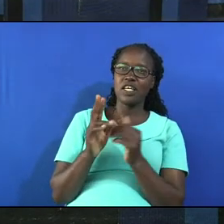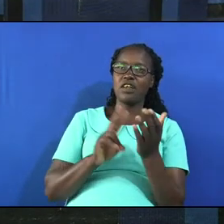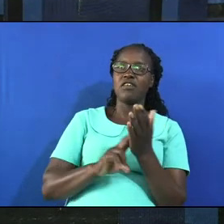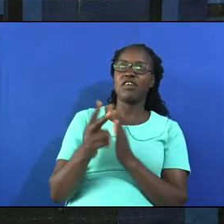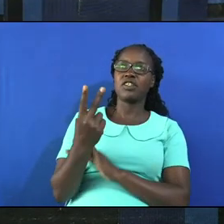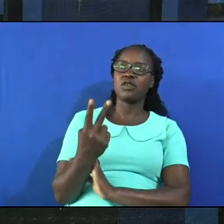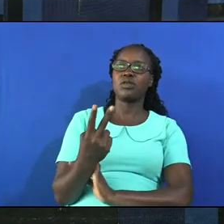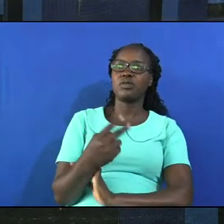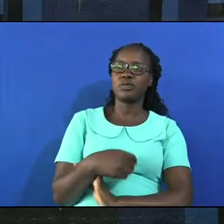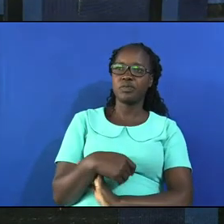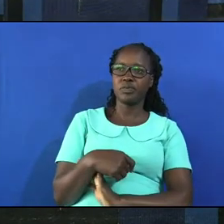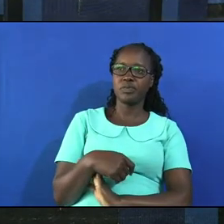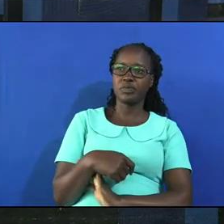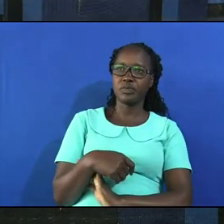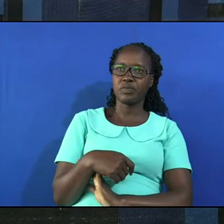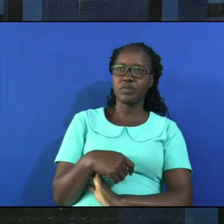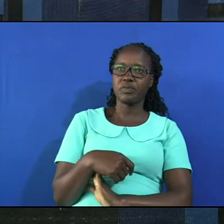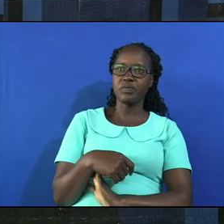2.